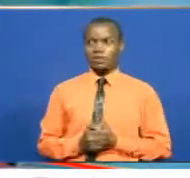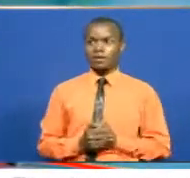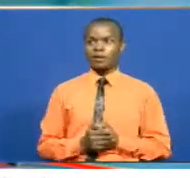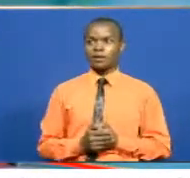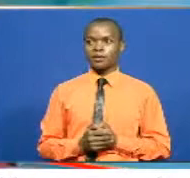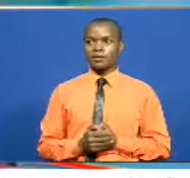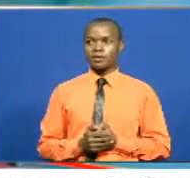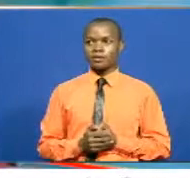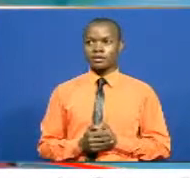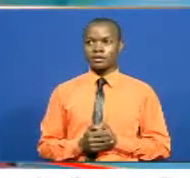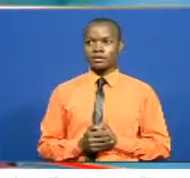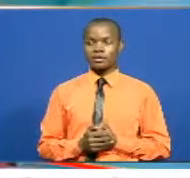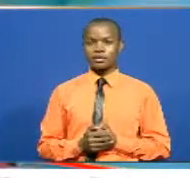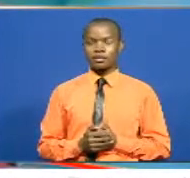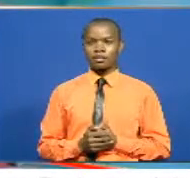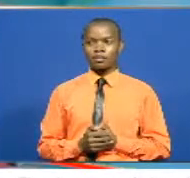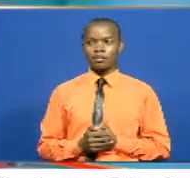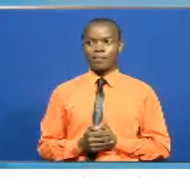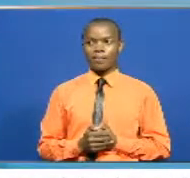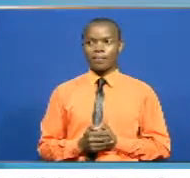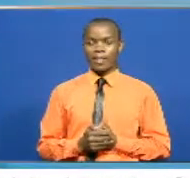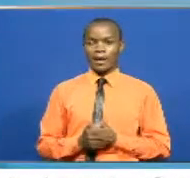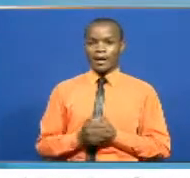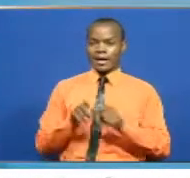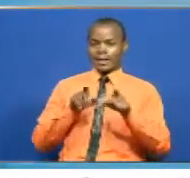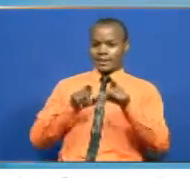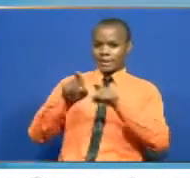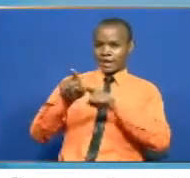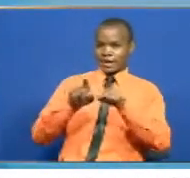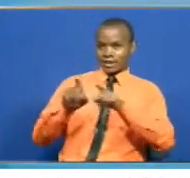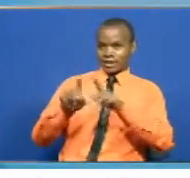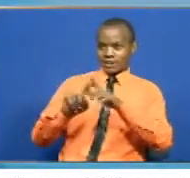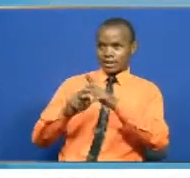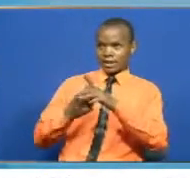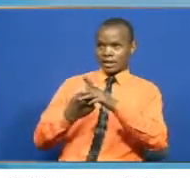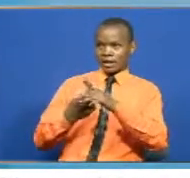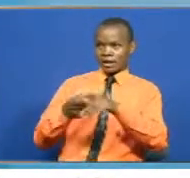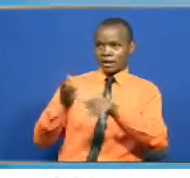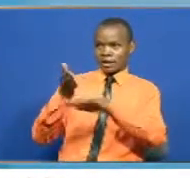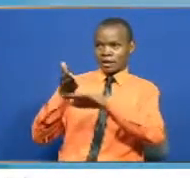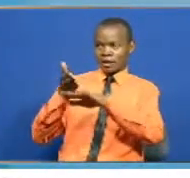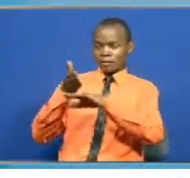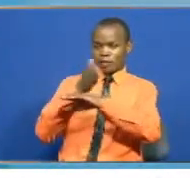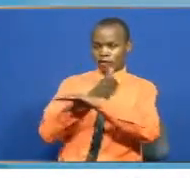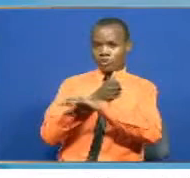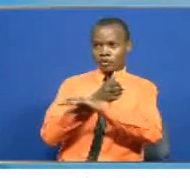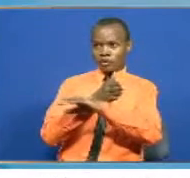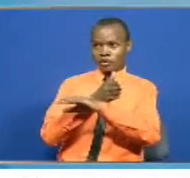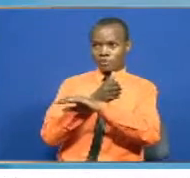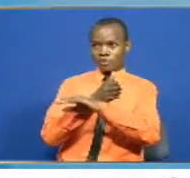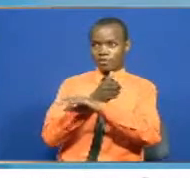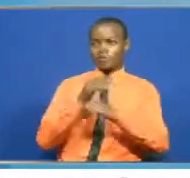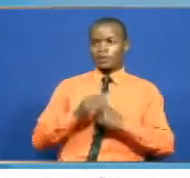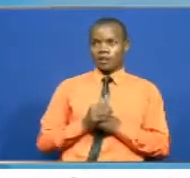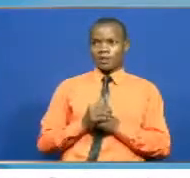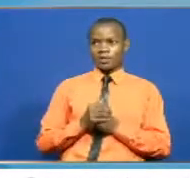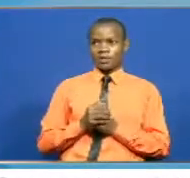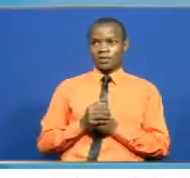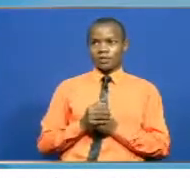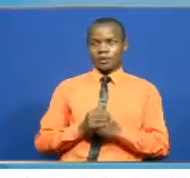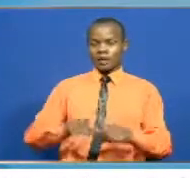My take is this journey began earlier than the pre-qualifiers. It began